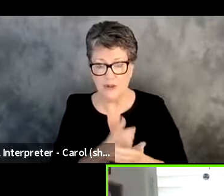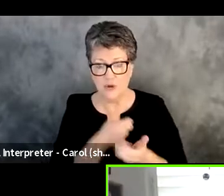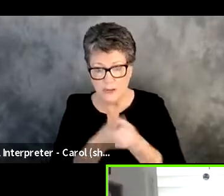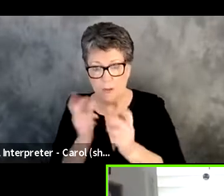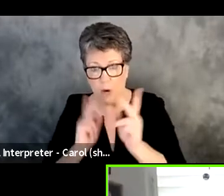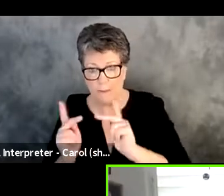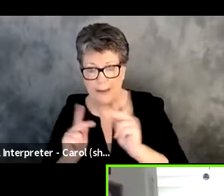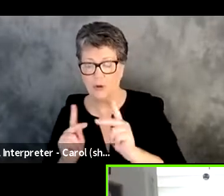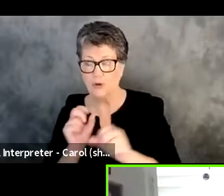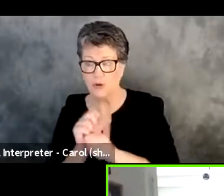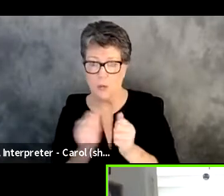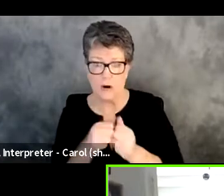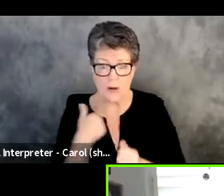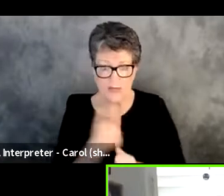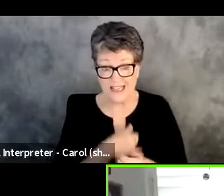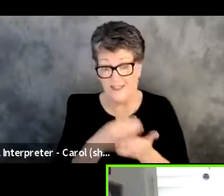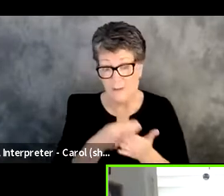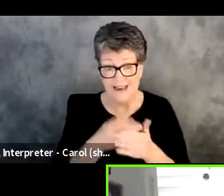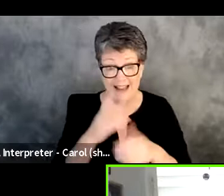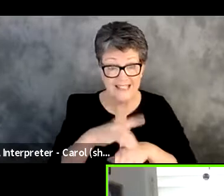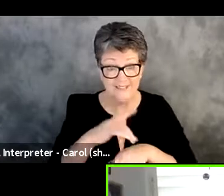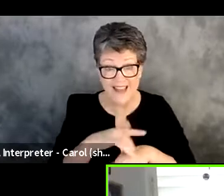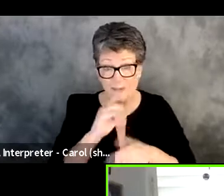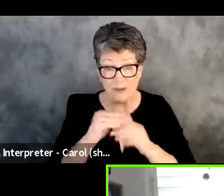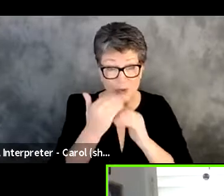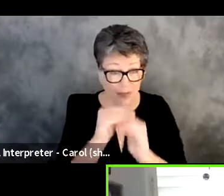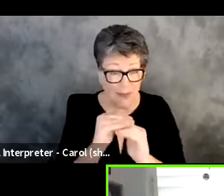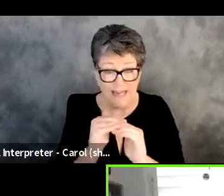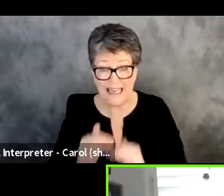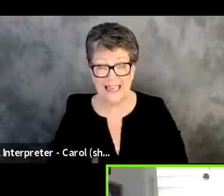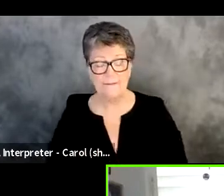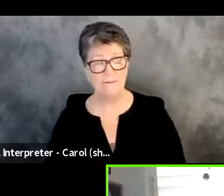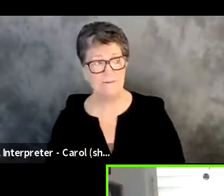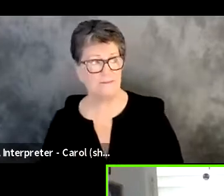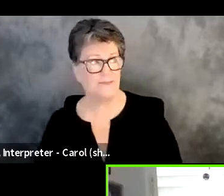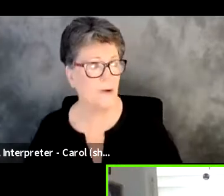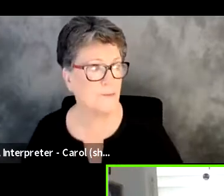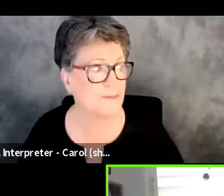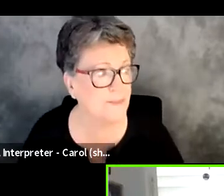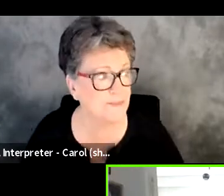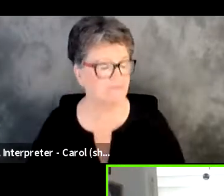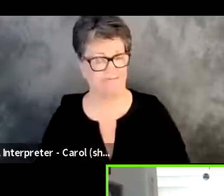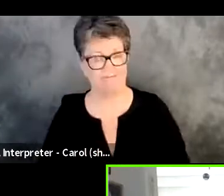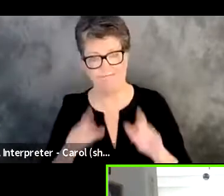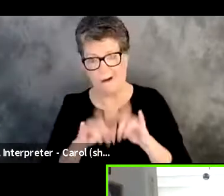work with us. The money that's available is too limited, on. So